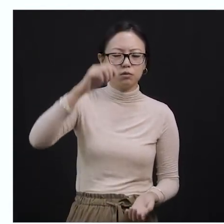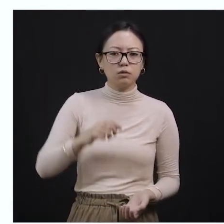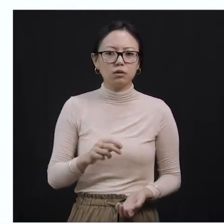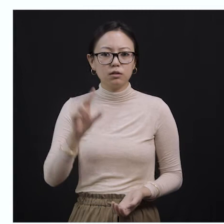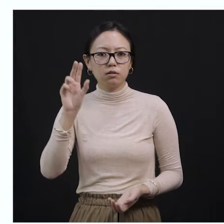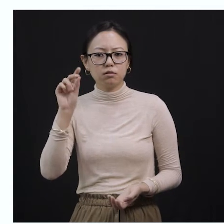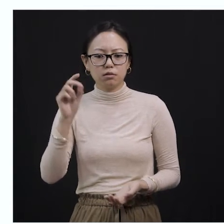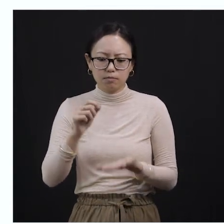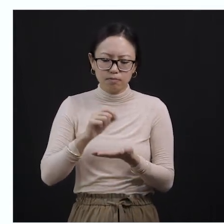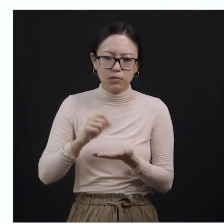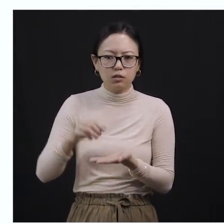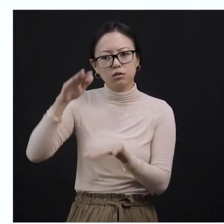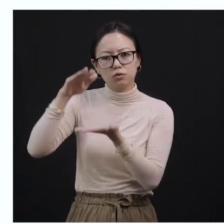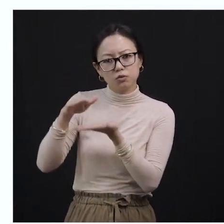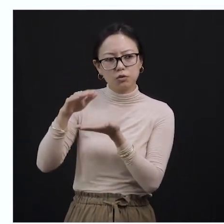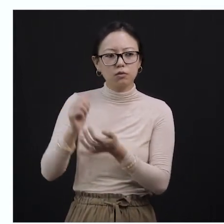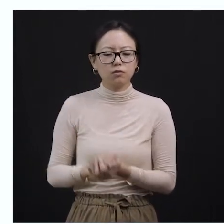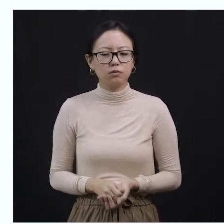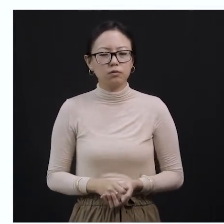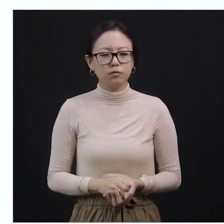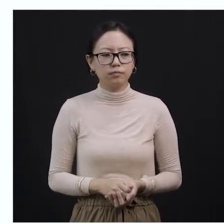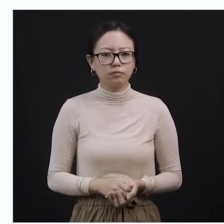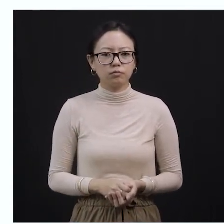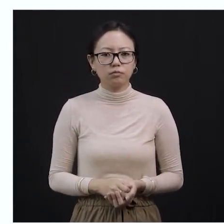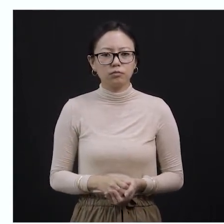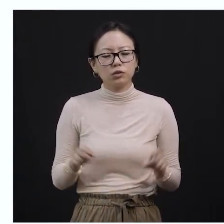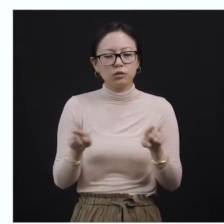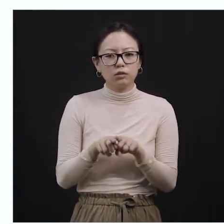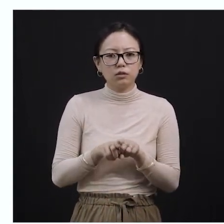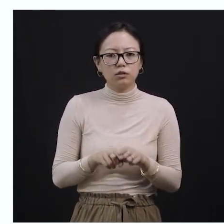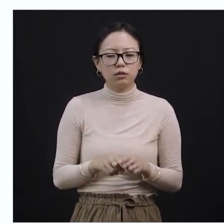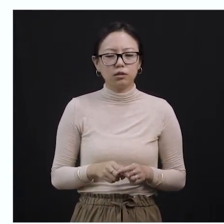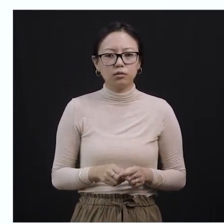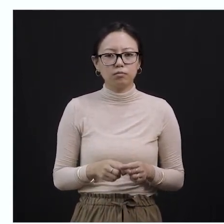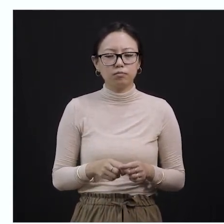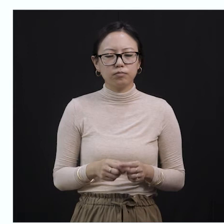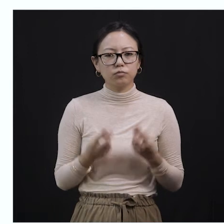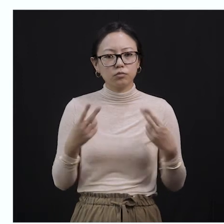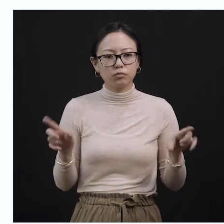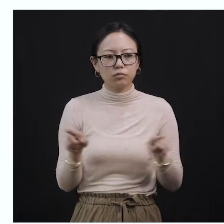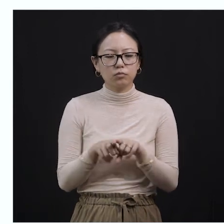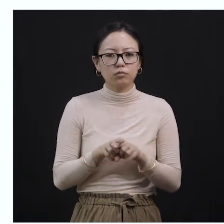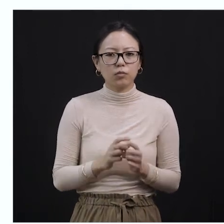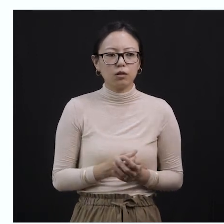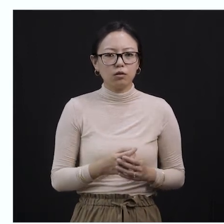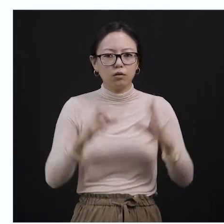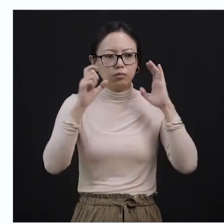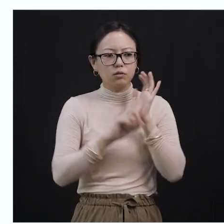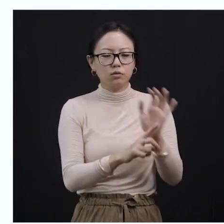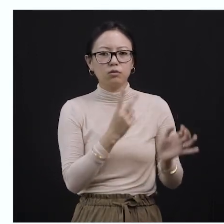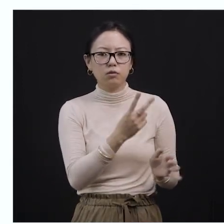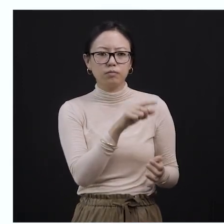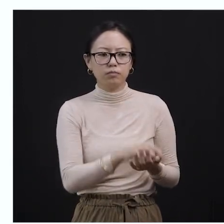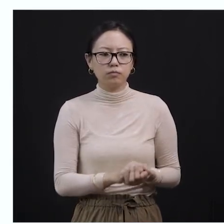2. Similarly, 1 and 2 pencils are given here. We can say that pencil 1 and